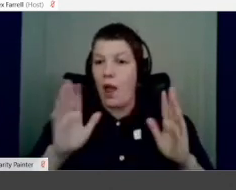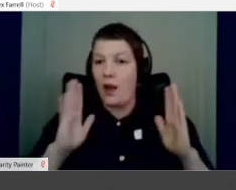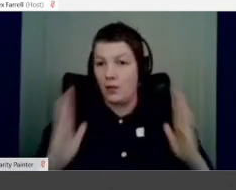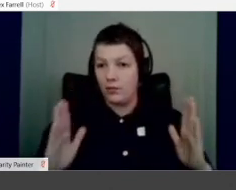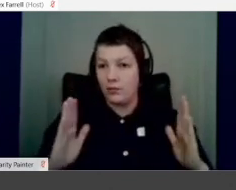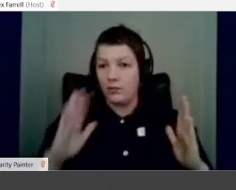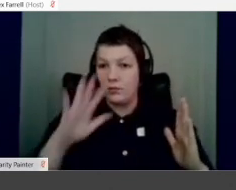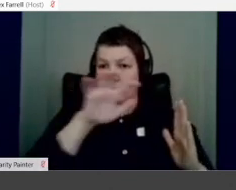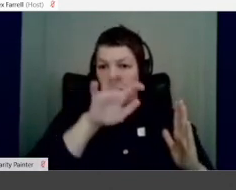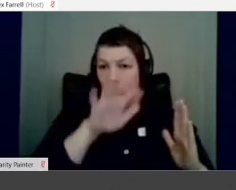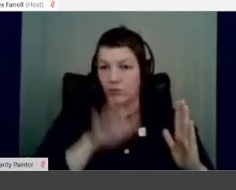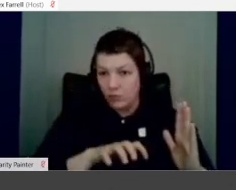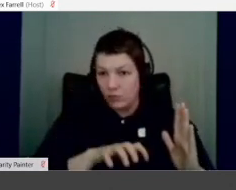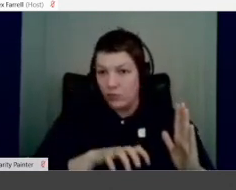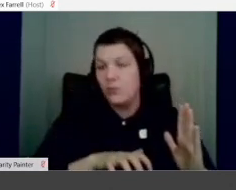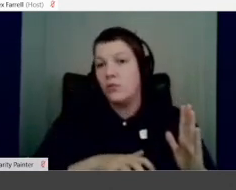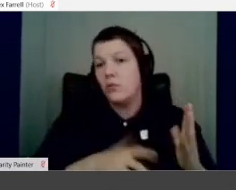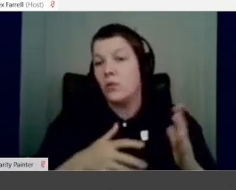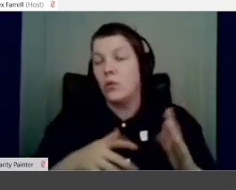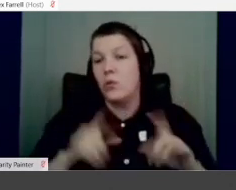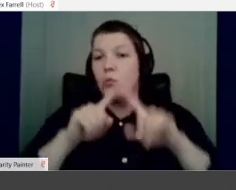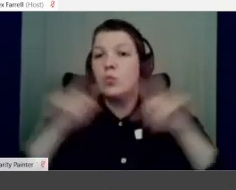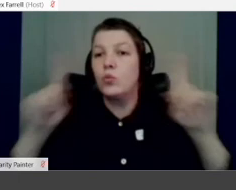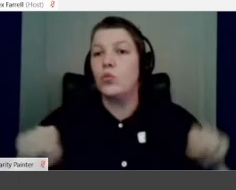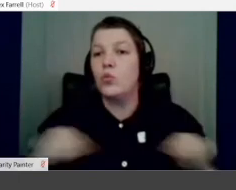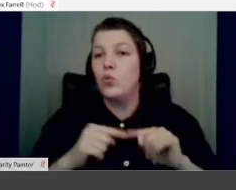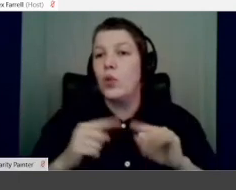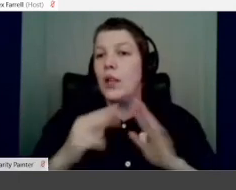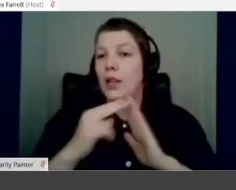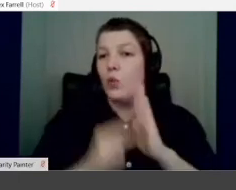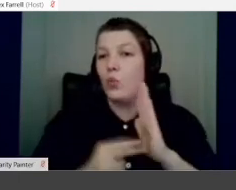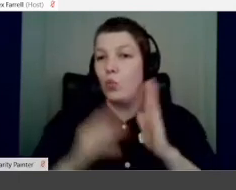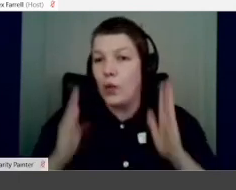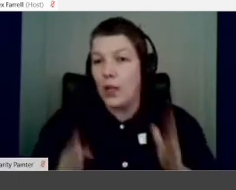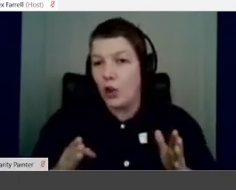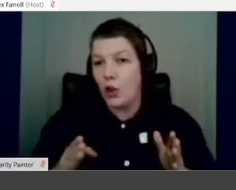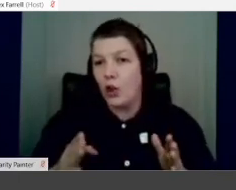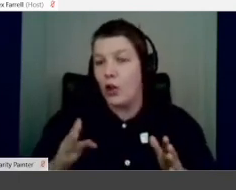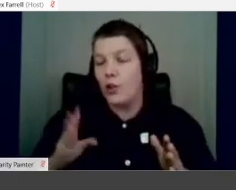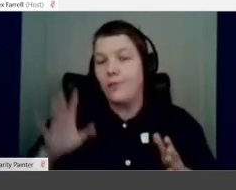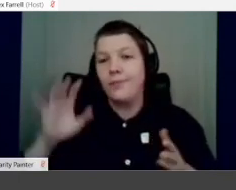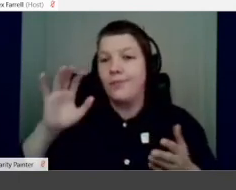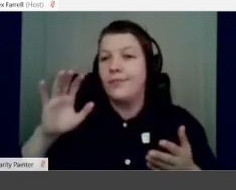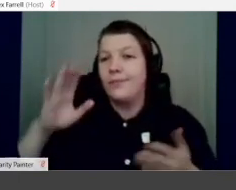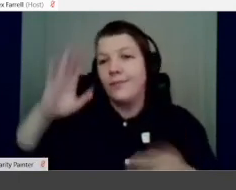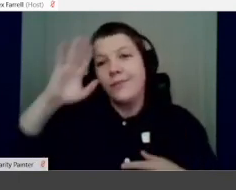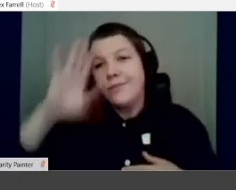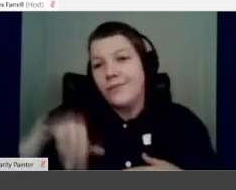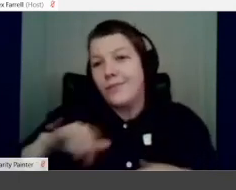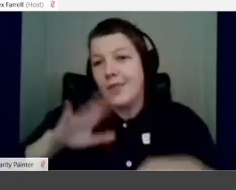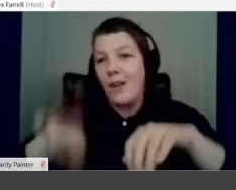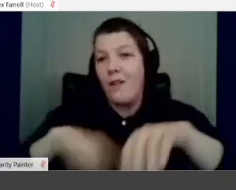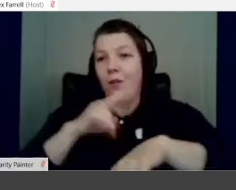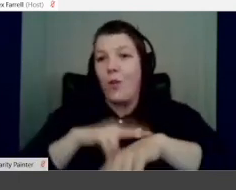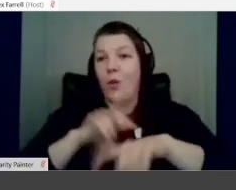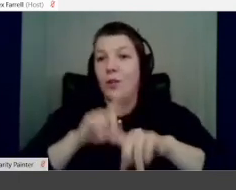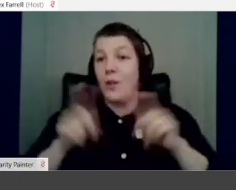That's an obvious one that's sort of a no-brainer, but on mobile devices, a lot of apps were not written that